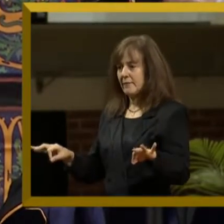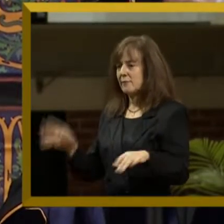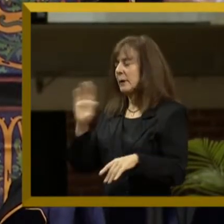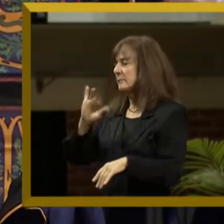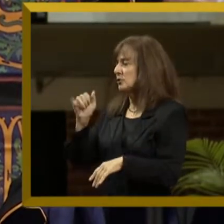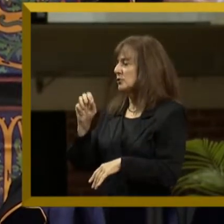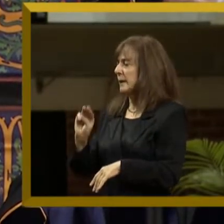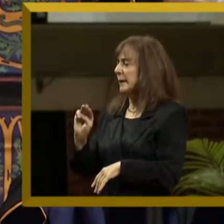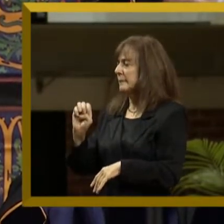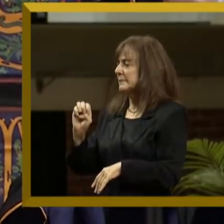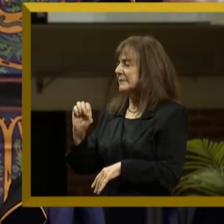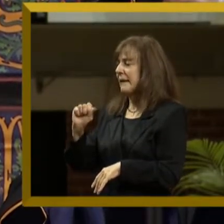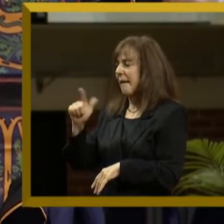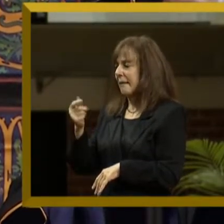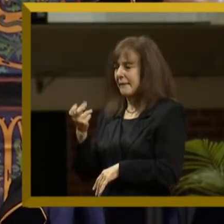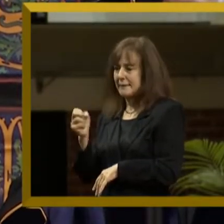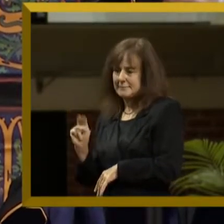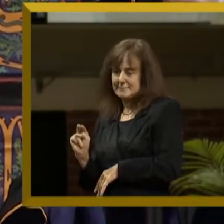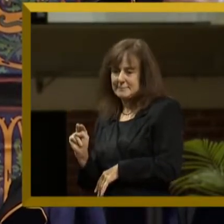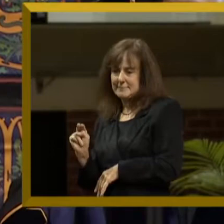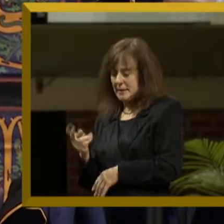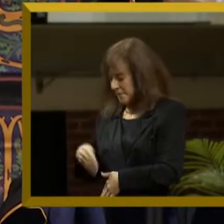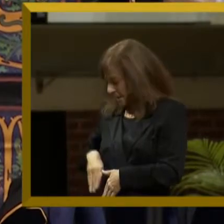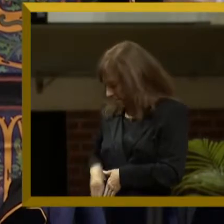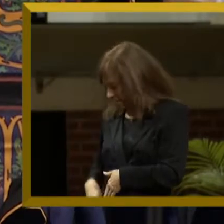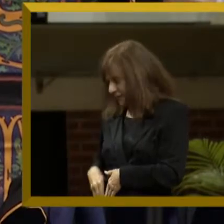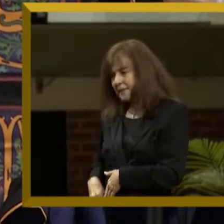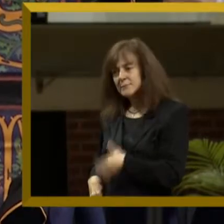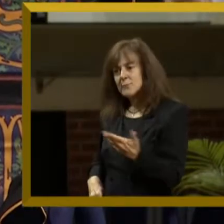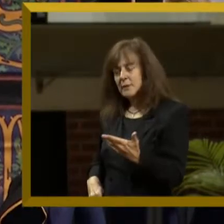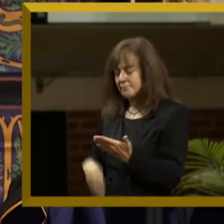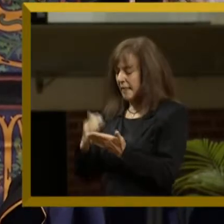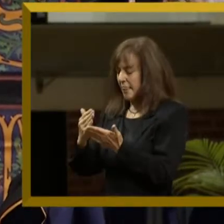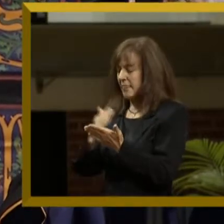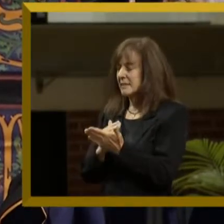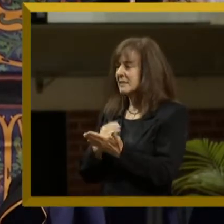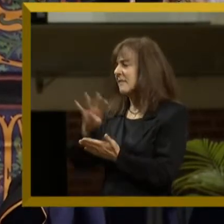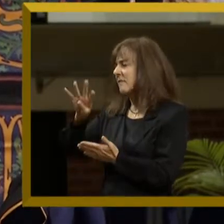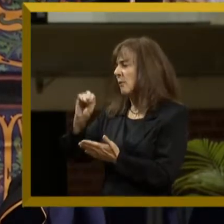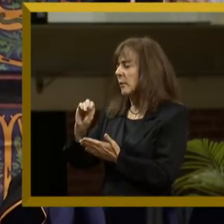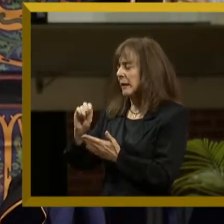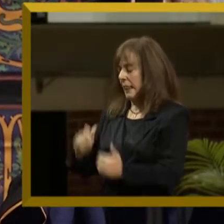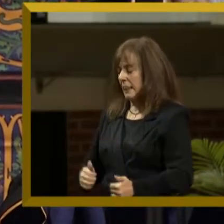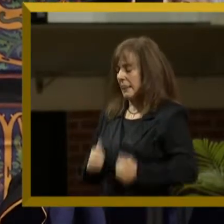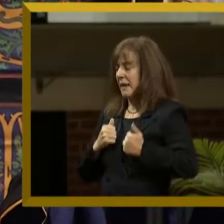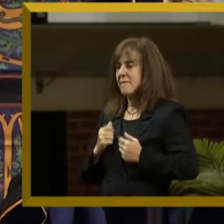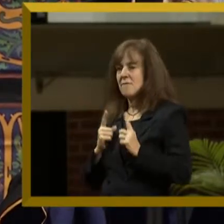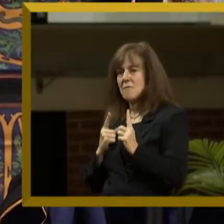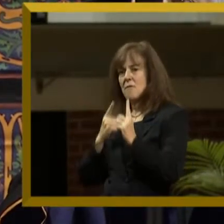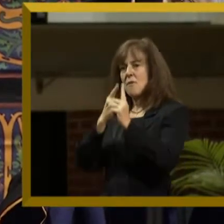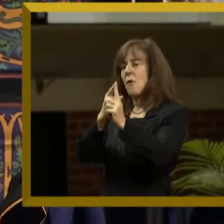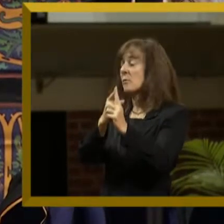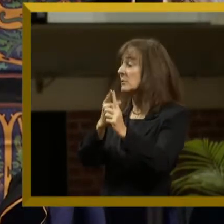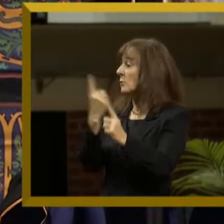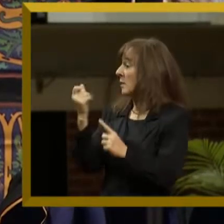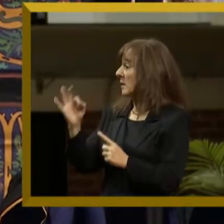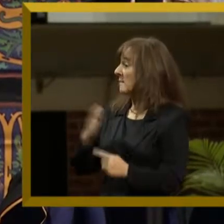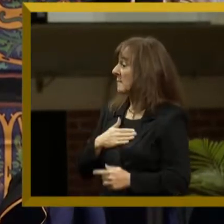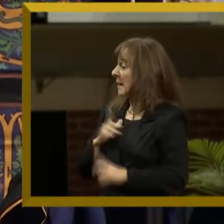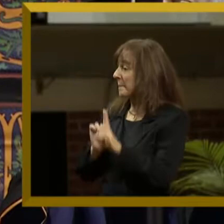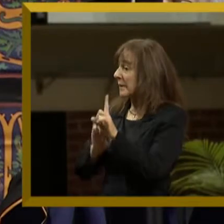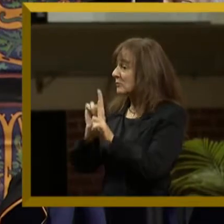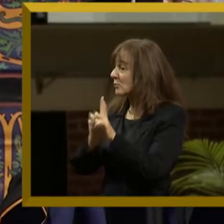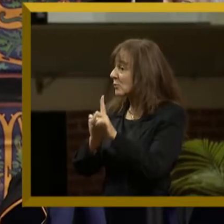James Halligan. In my pocket that day was a list of 40 life goals. One of my